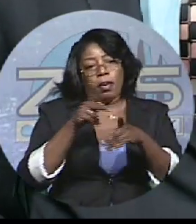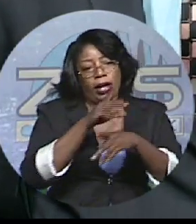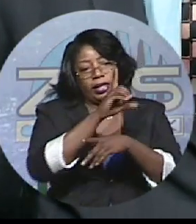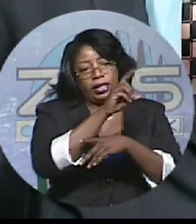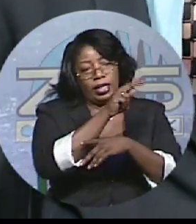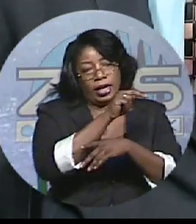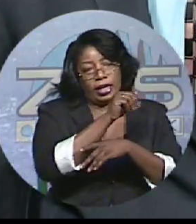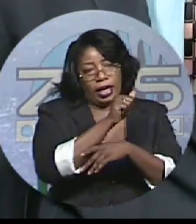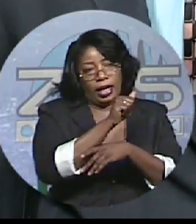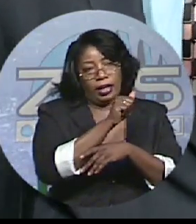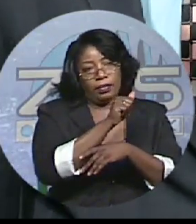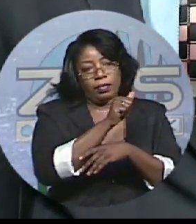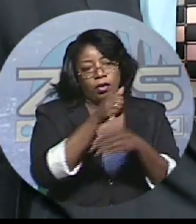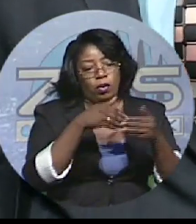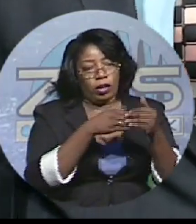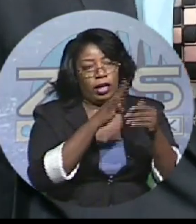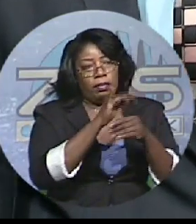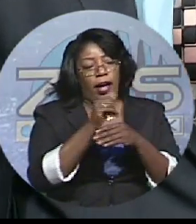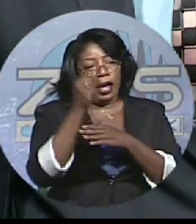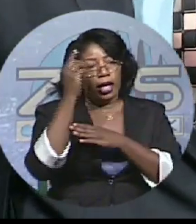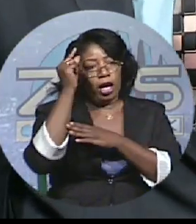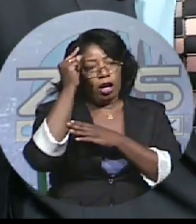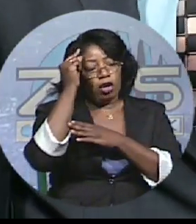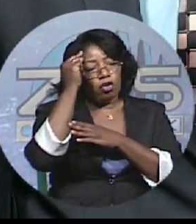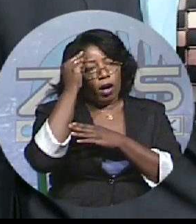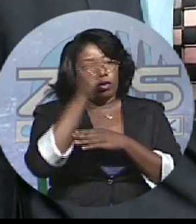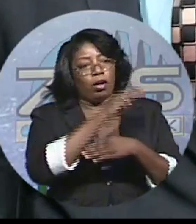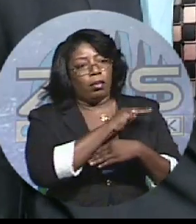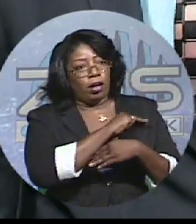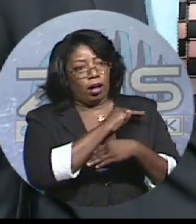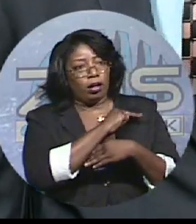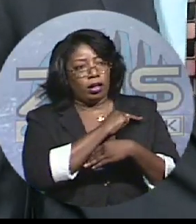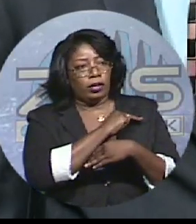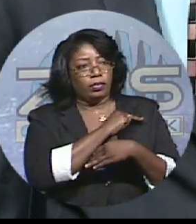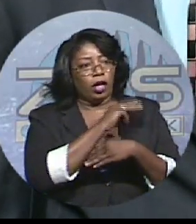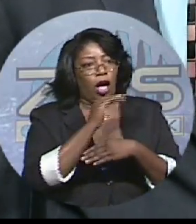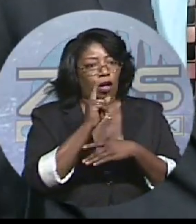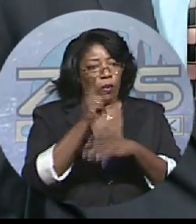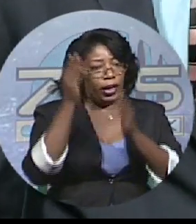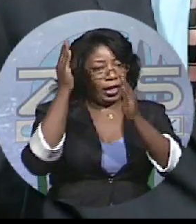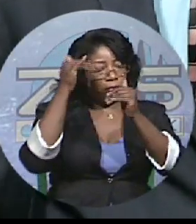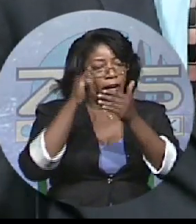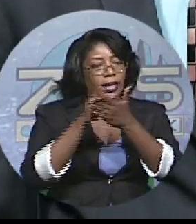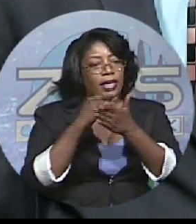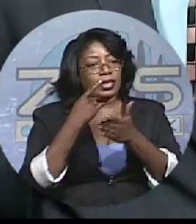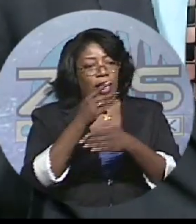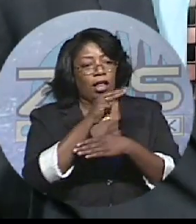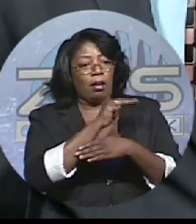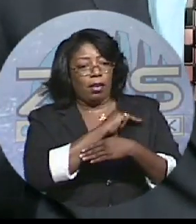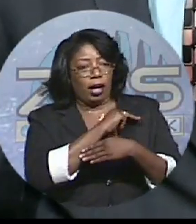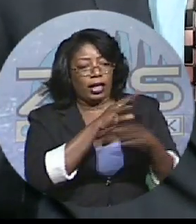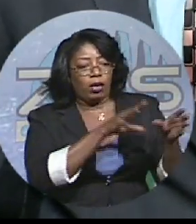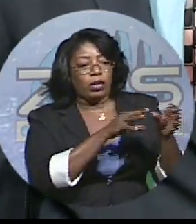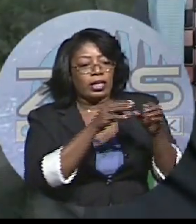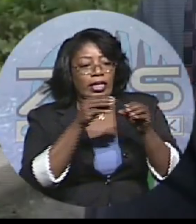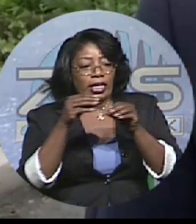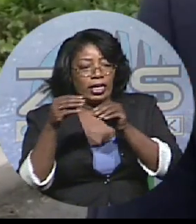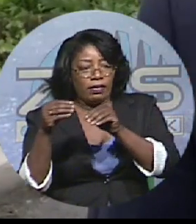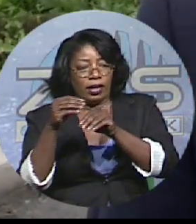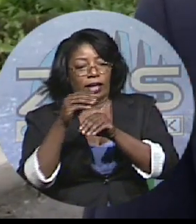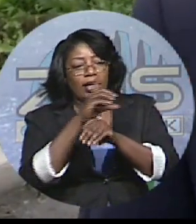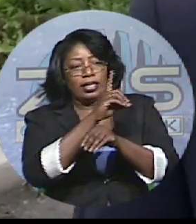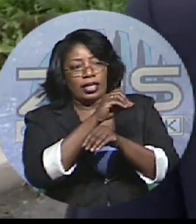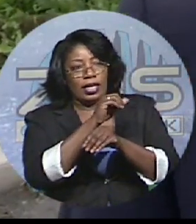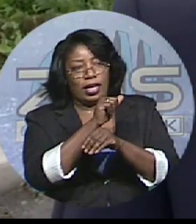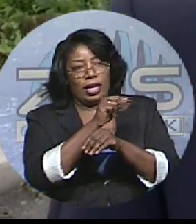Alliance, is led by his childhood friend, Mr. Branville McCartney. And one might expect that he would tell McCartney he was leaving the DNA.